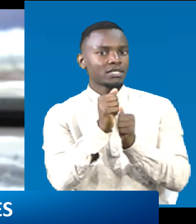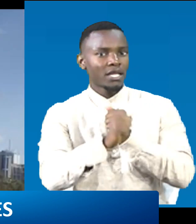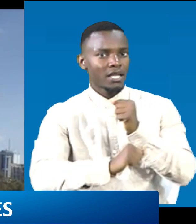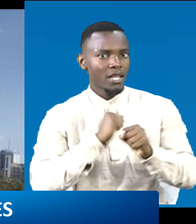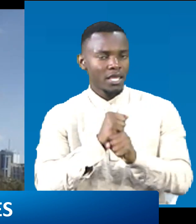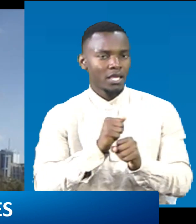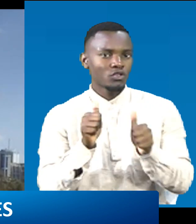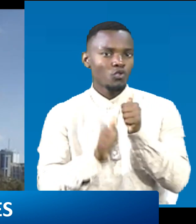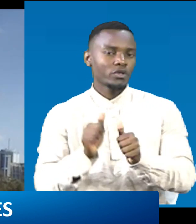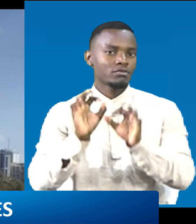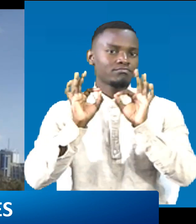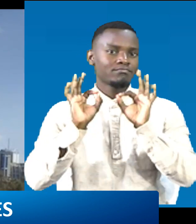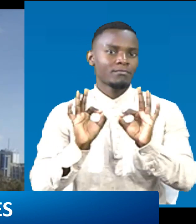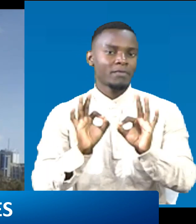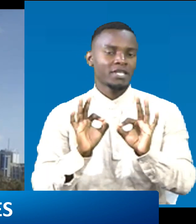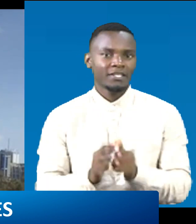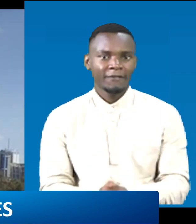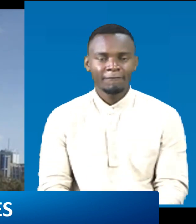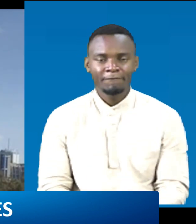remarkable.